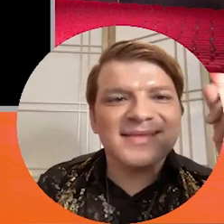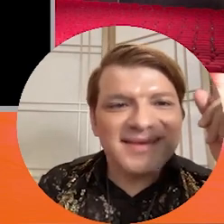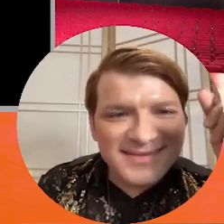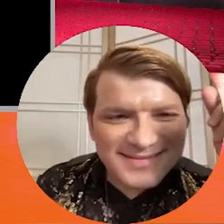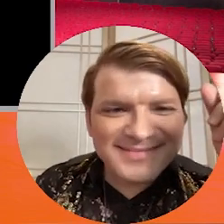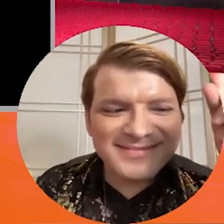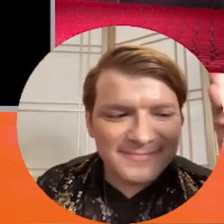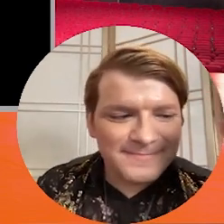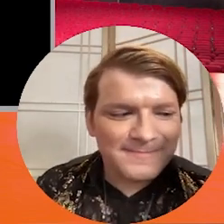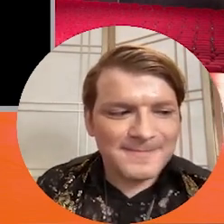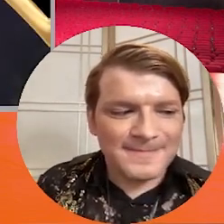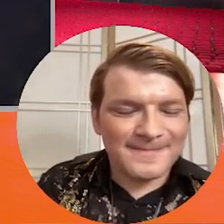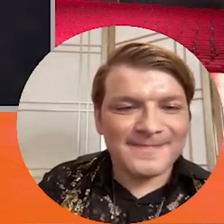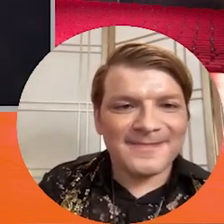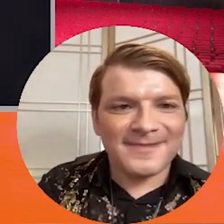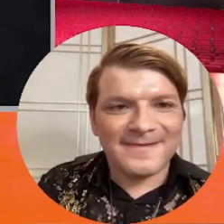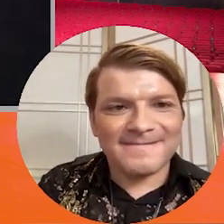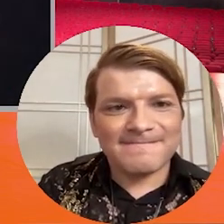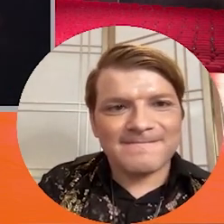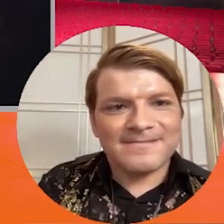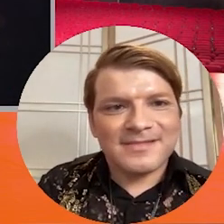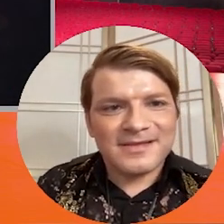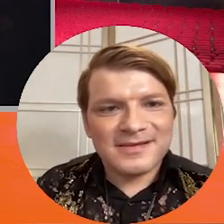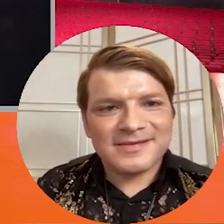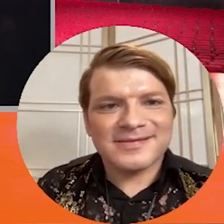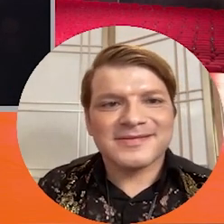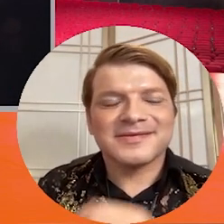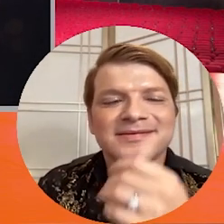you, be loud, and be proud.